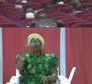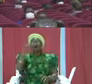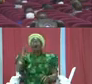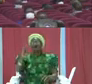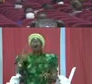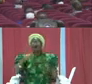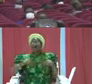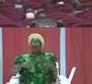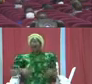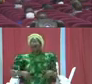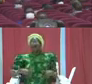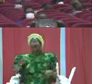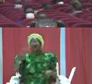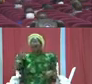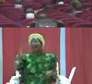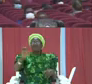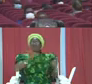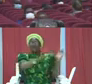of Christ.